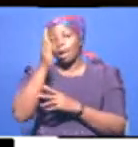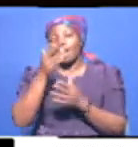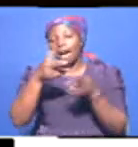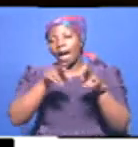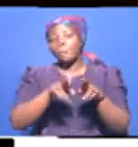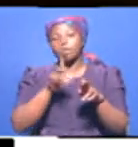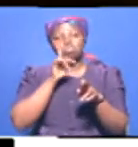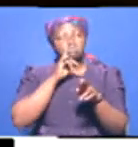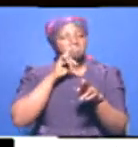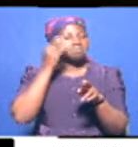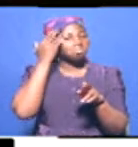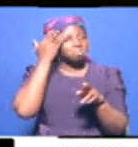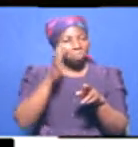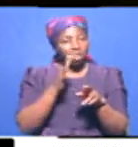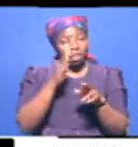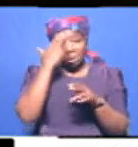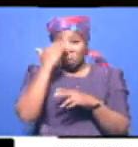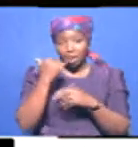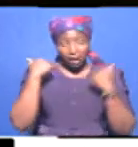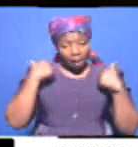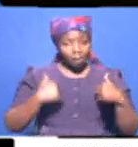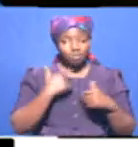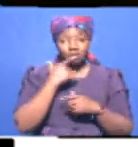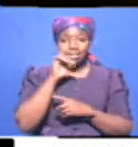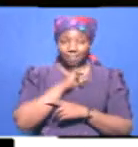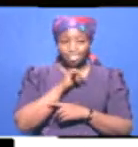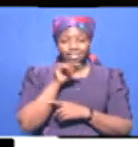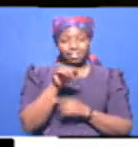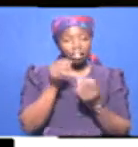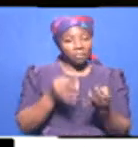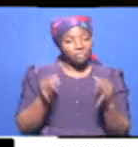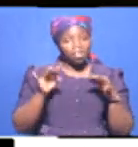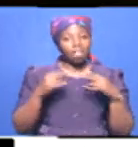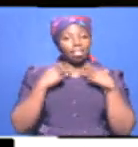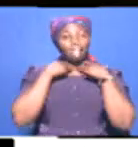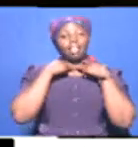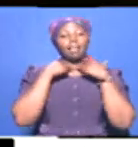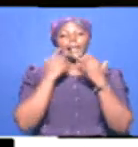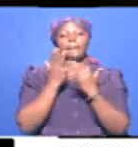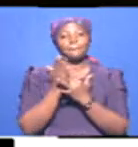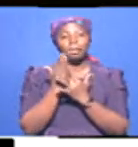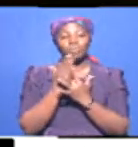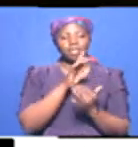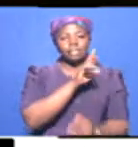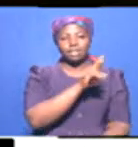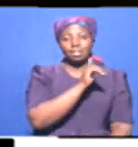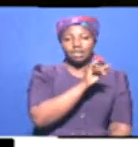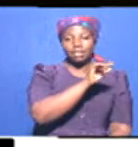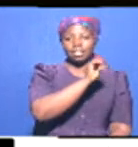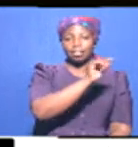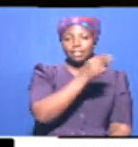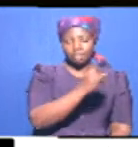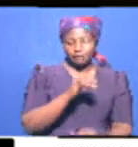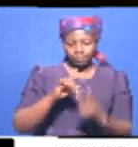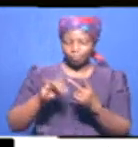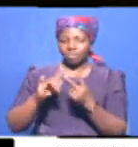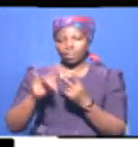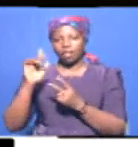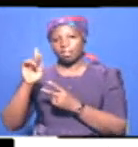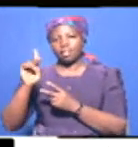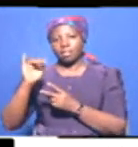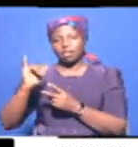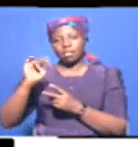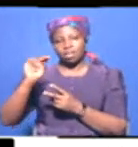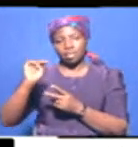Because like I've said, it is an official deadlock between Rigathi Gachagua and Kithure Kindiki. But